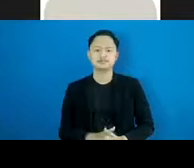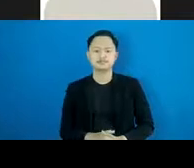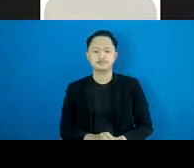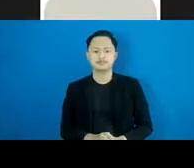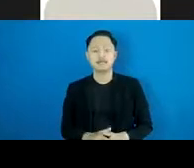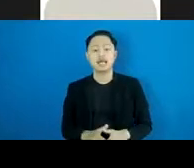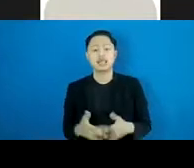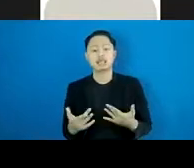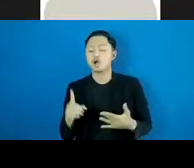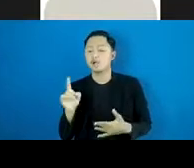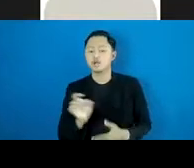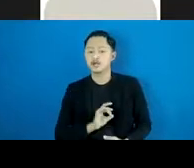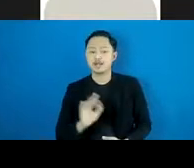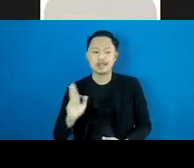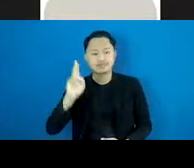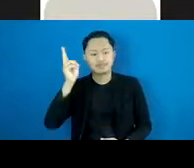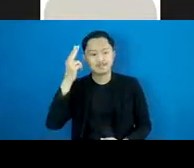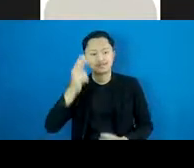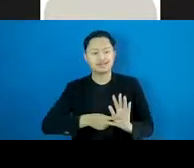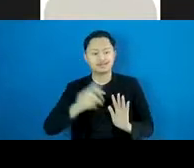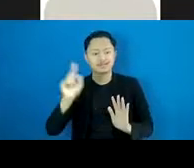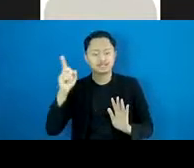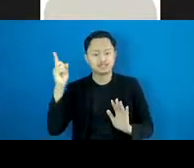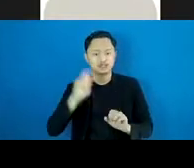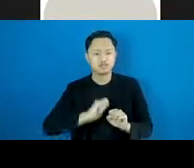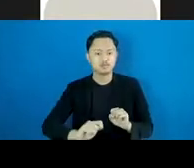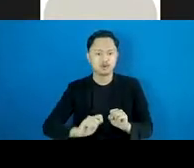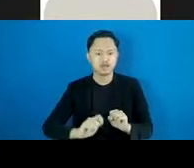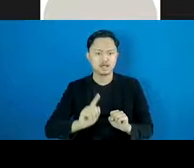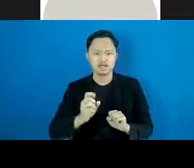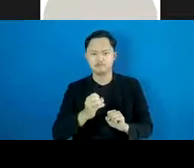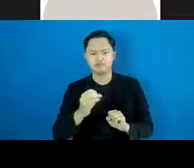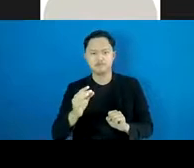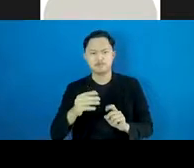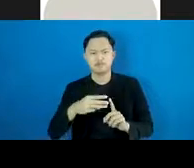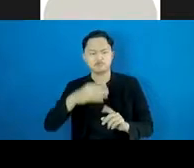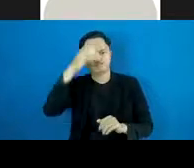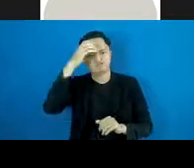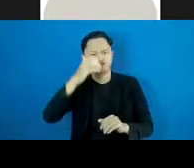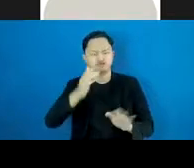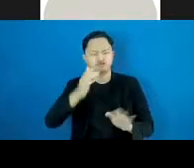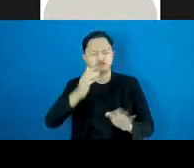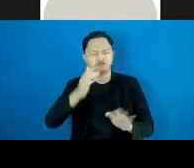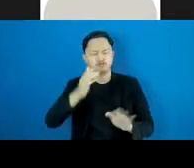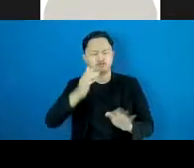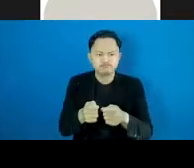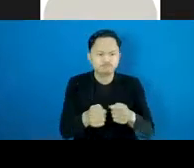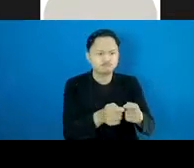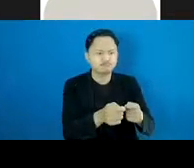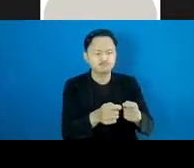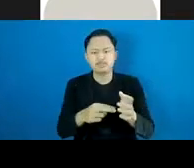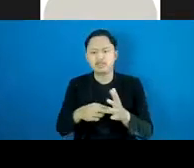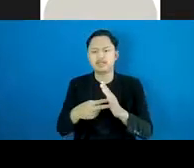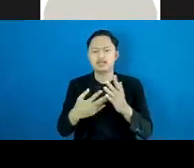the regional and national governments for a definite rollout plan for the e-buses, phasing out of the diesel buses. There should be budgetary